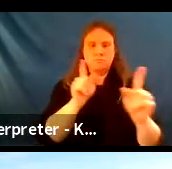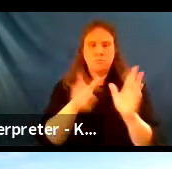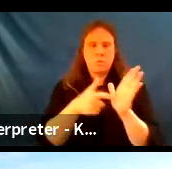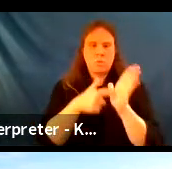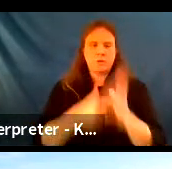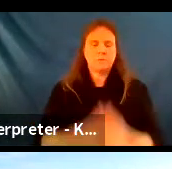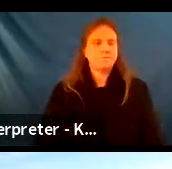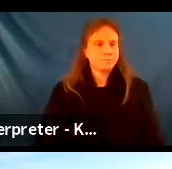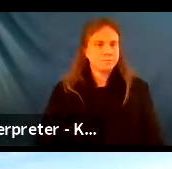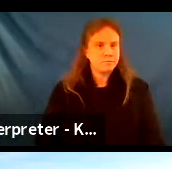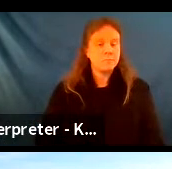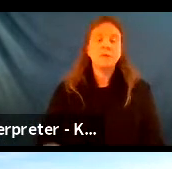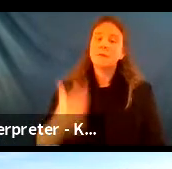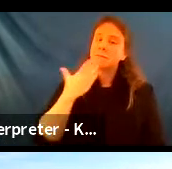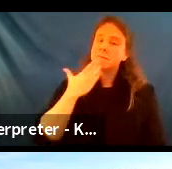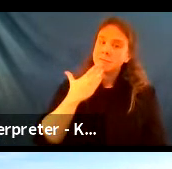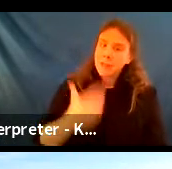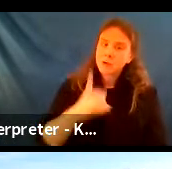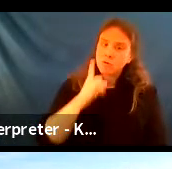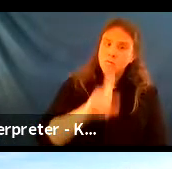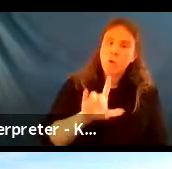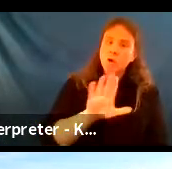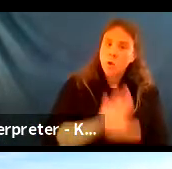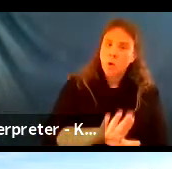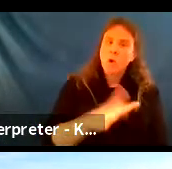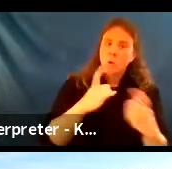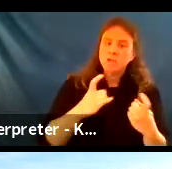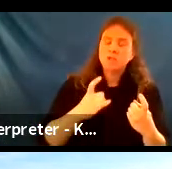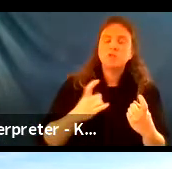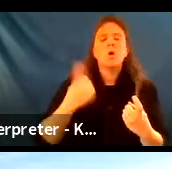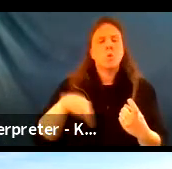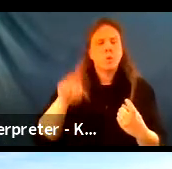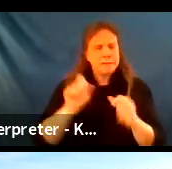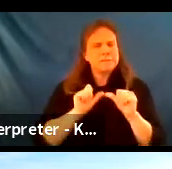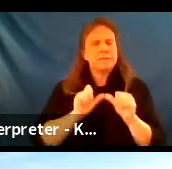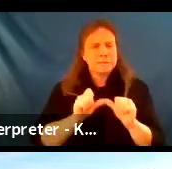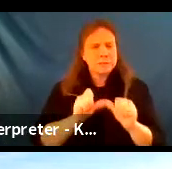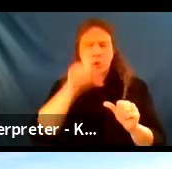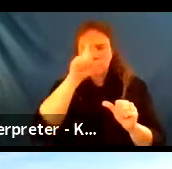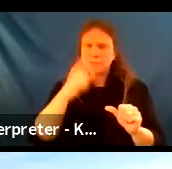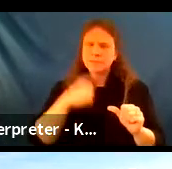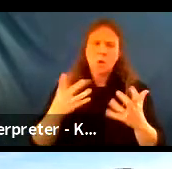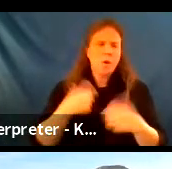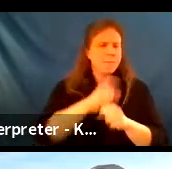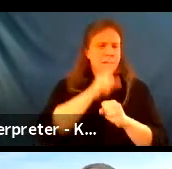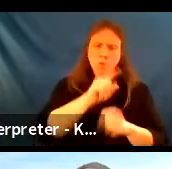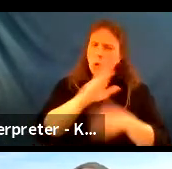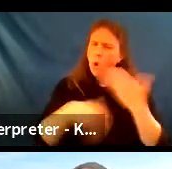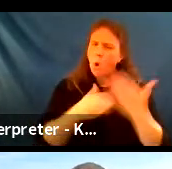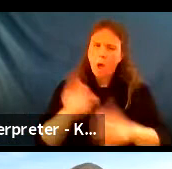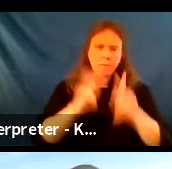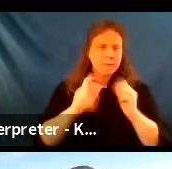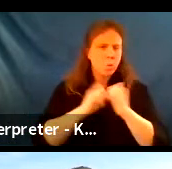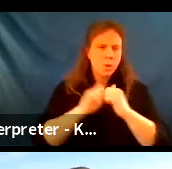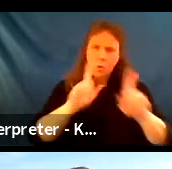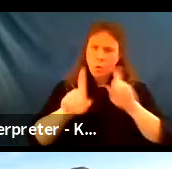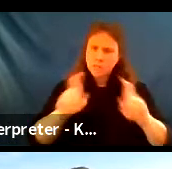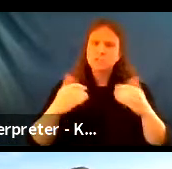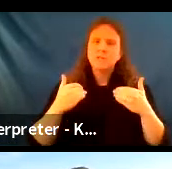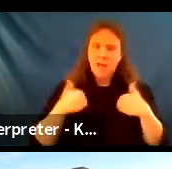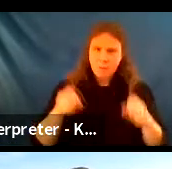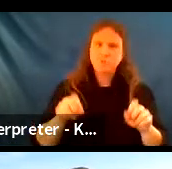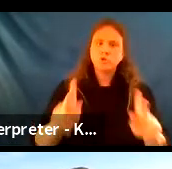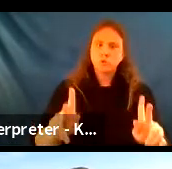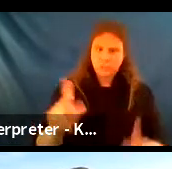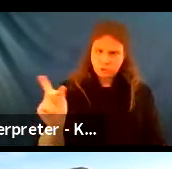Thank you. Thank you, Deborah, for those questions. We're going to move along because I want to make sure we can get the people who have their hands raised questions answered.